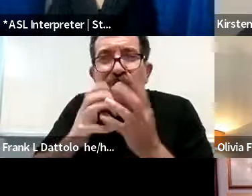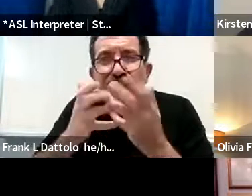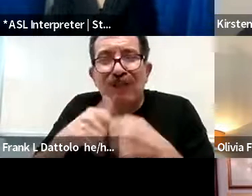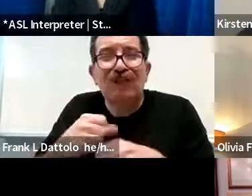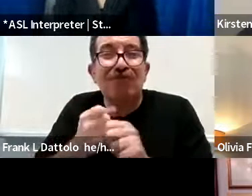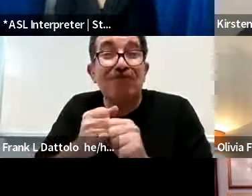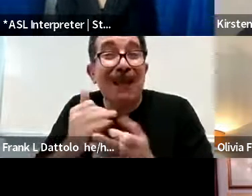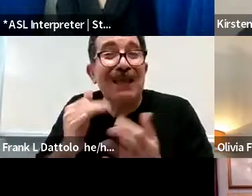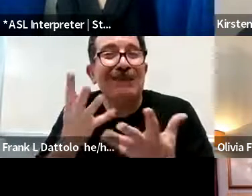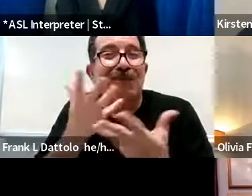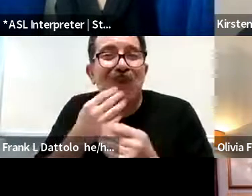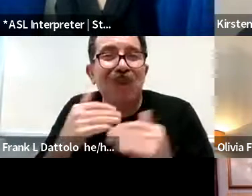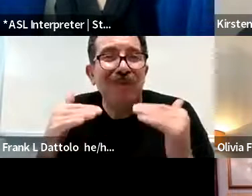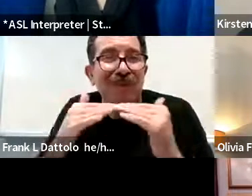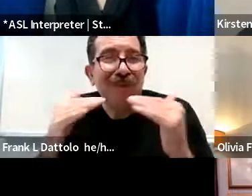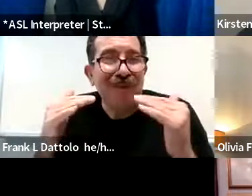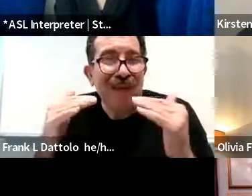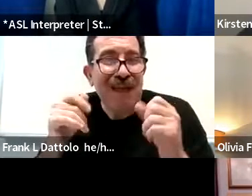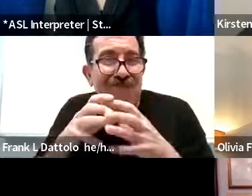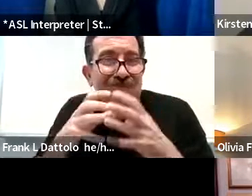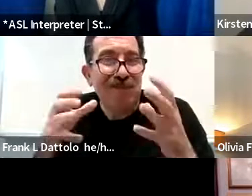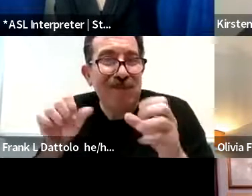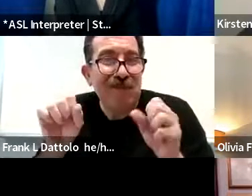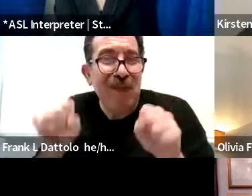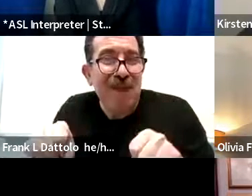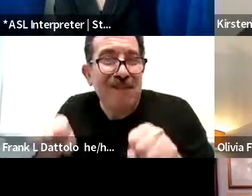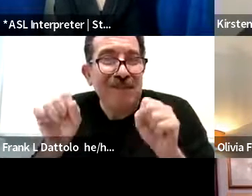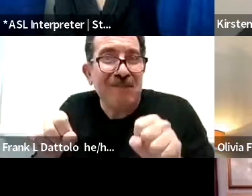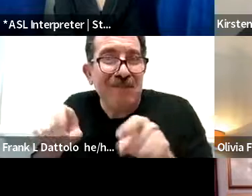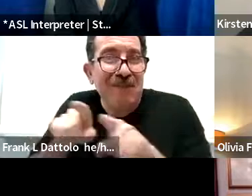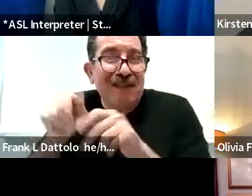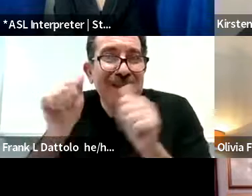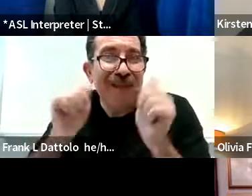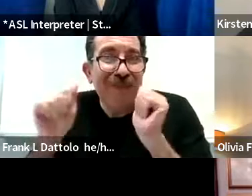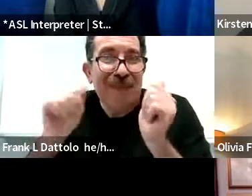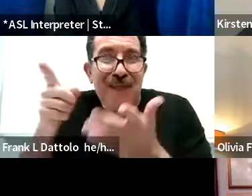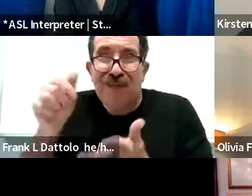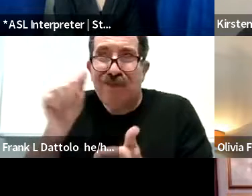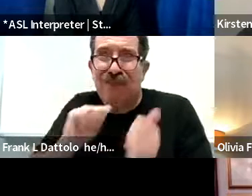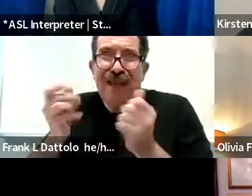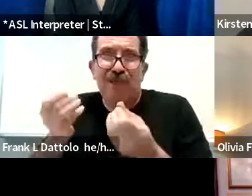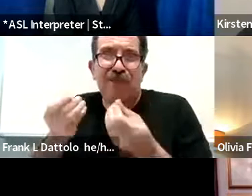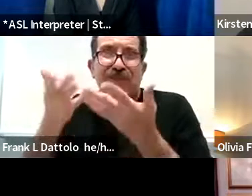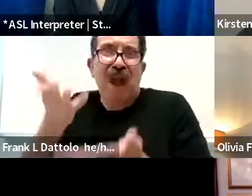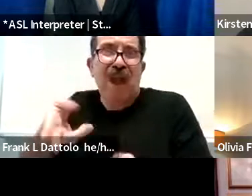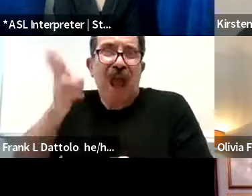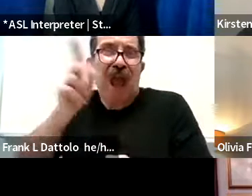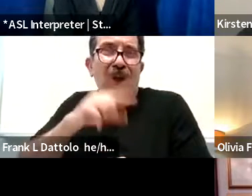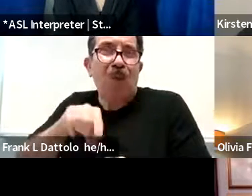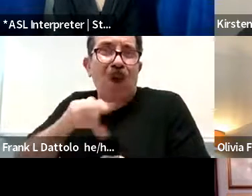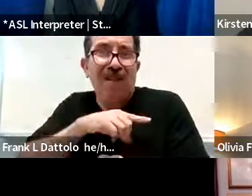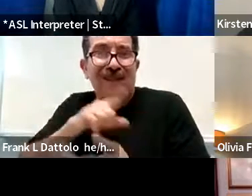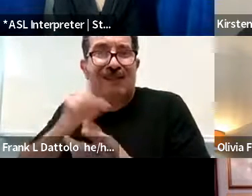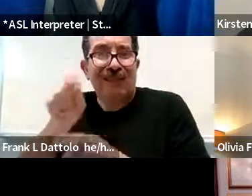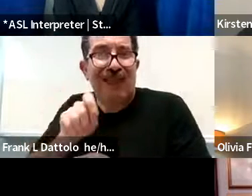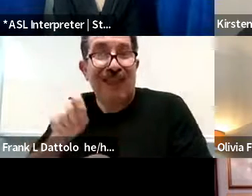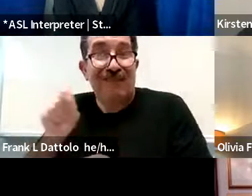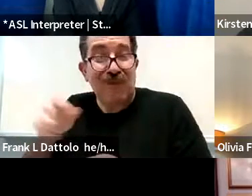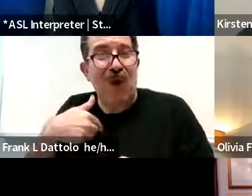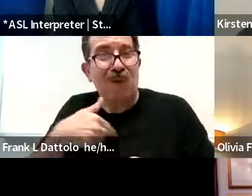and artistic, not just in ASL, and they work together as much as possible,